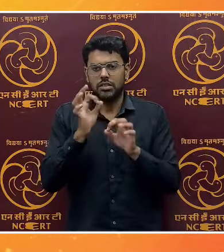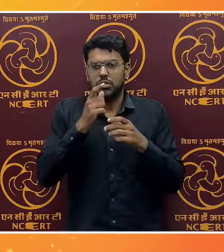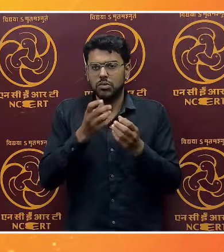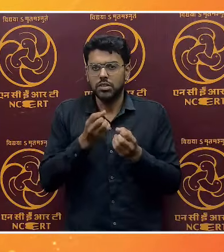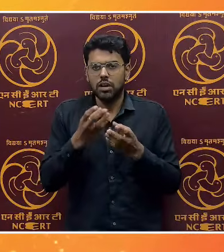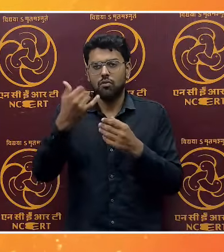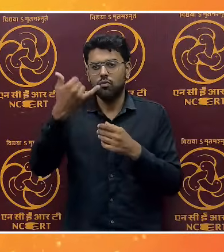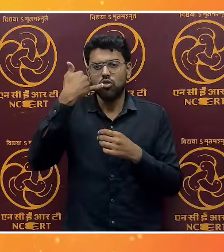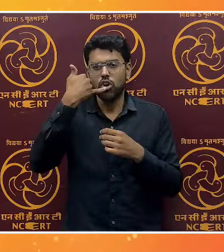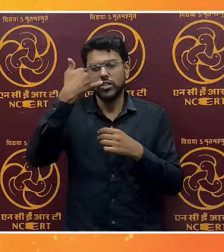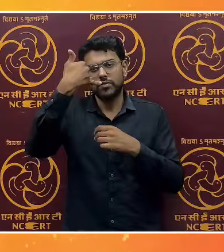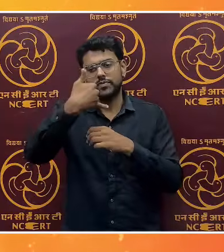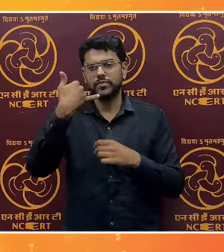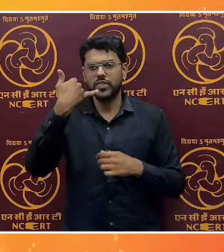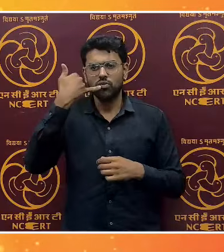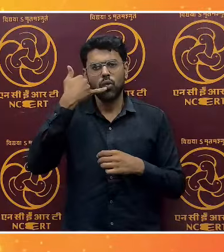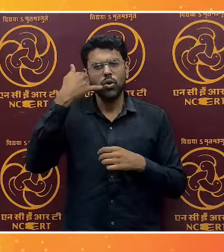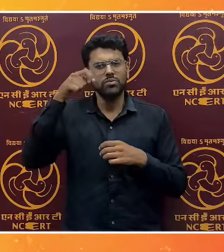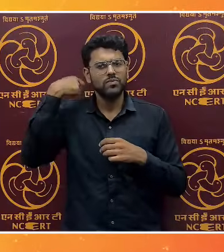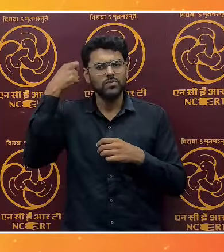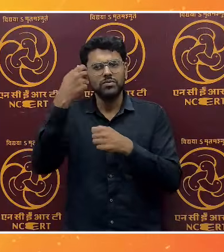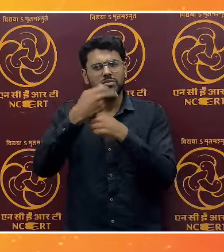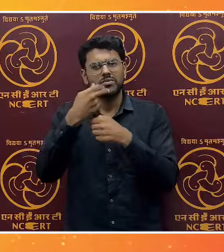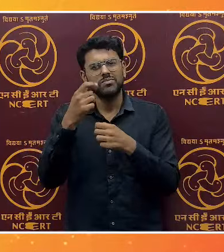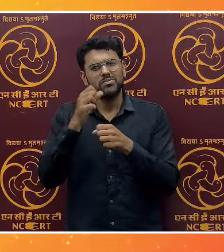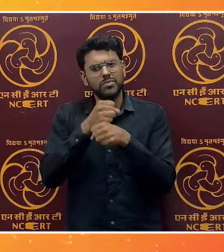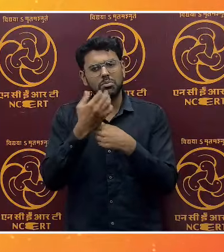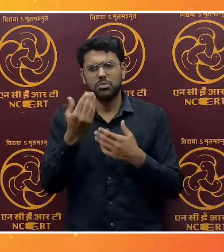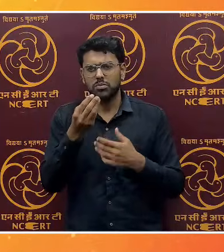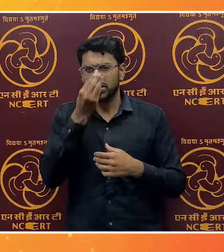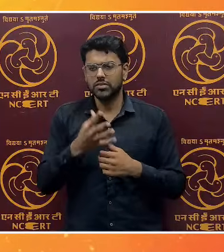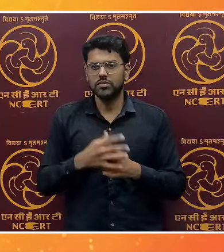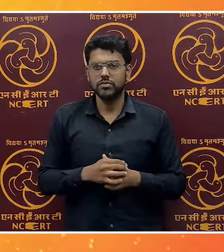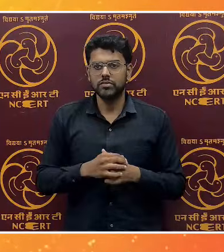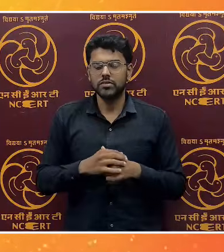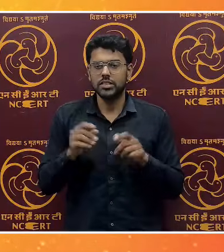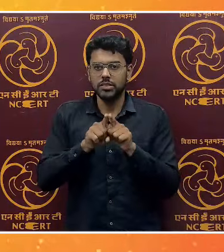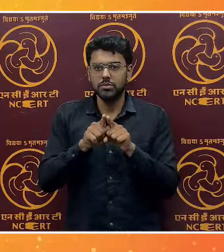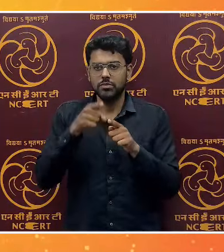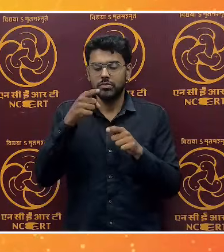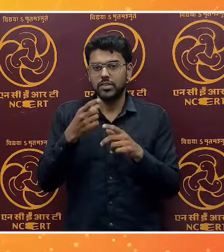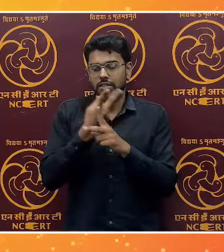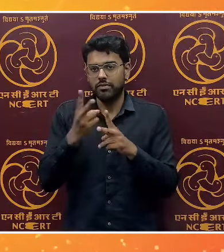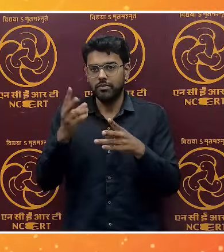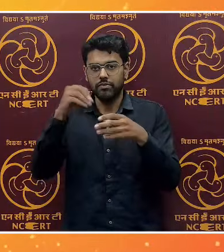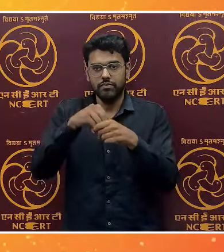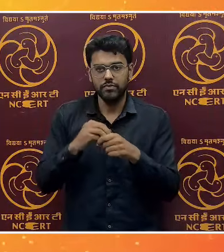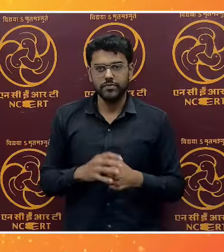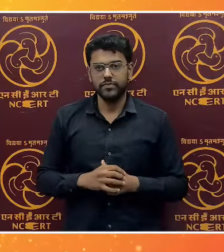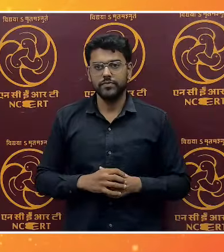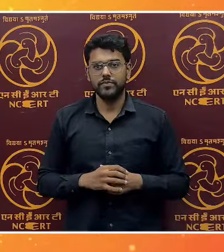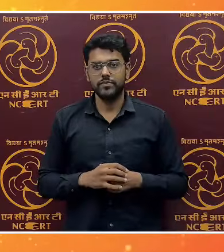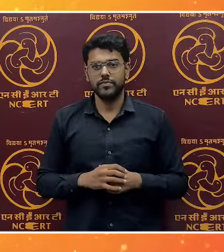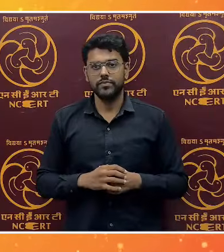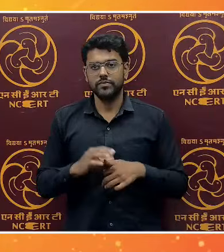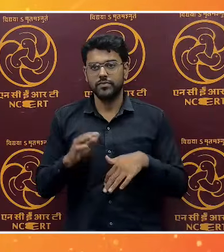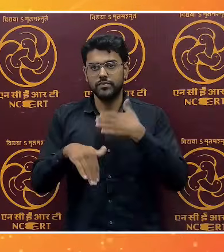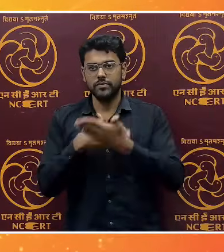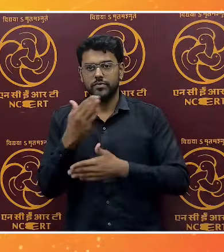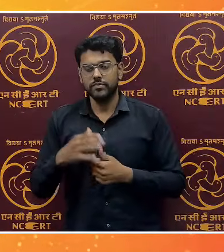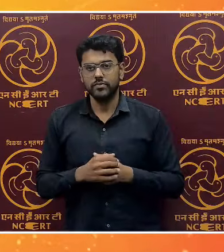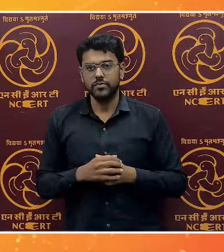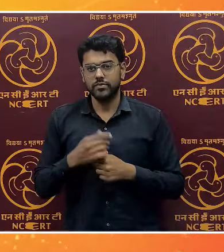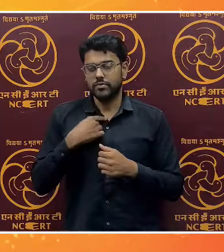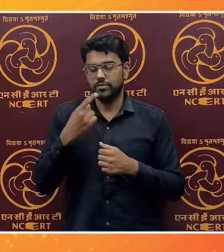with a mobile phone. Mobile phone also. Wow, that's you can lovely. start with a mobile phone. It's all about execution, right? Okay. Next, let me